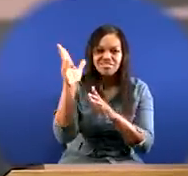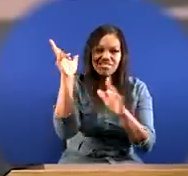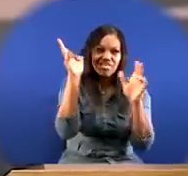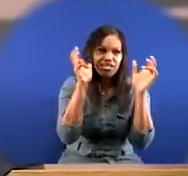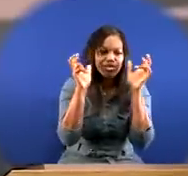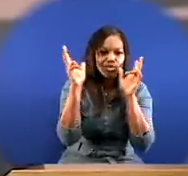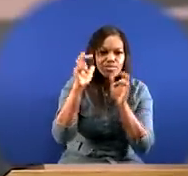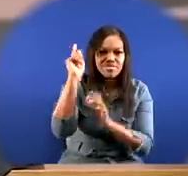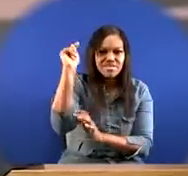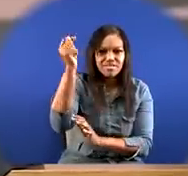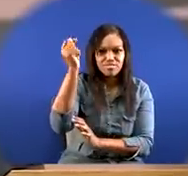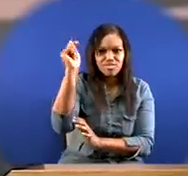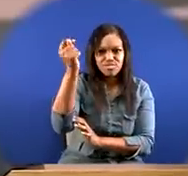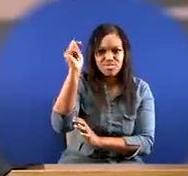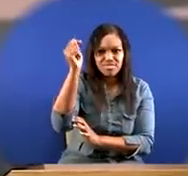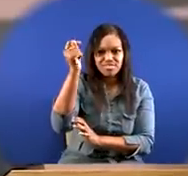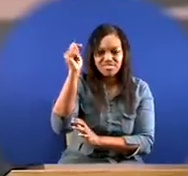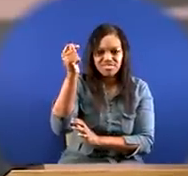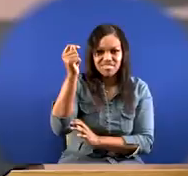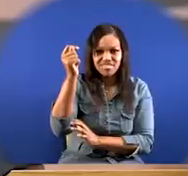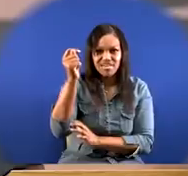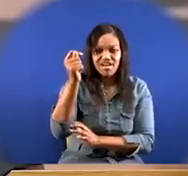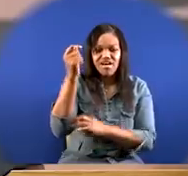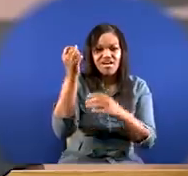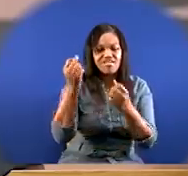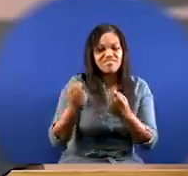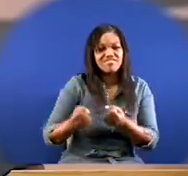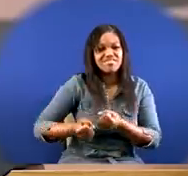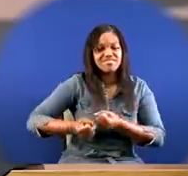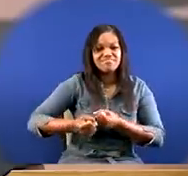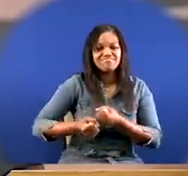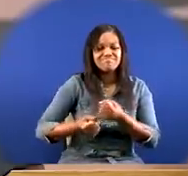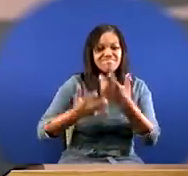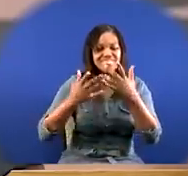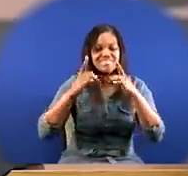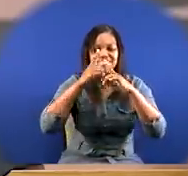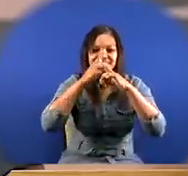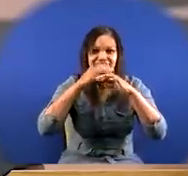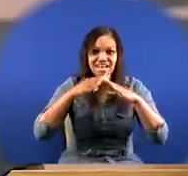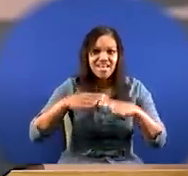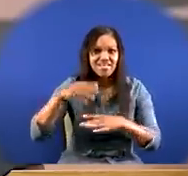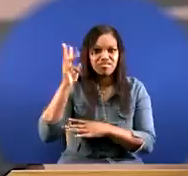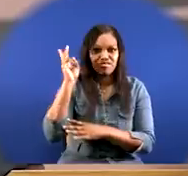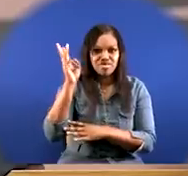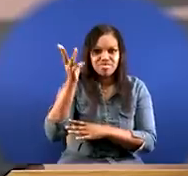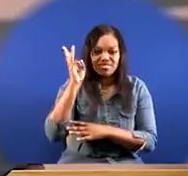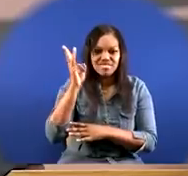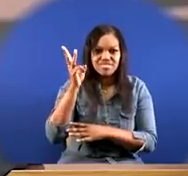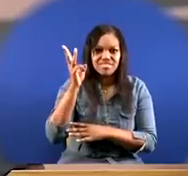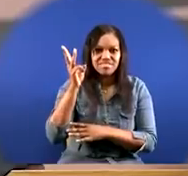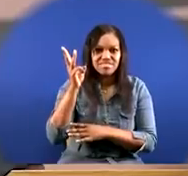the testimony of some silent witnesses.